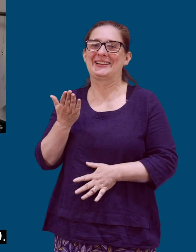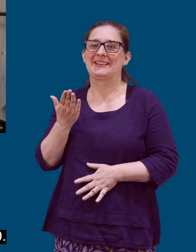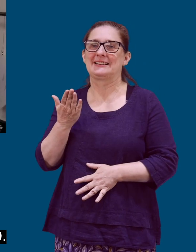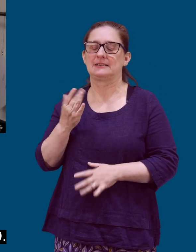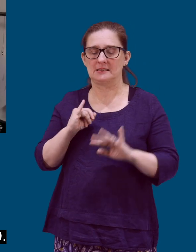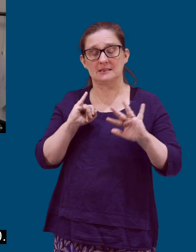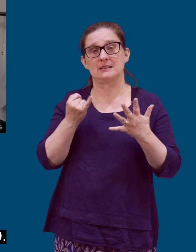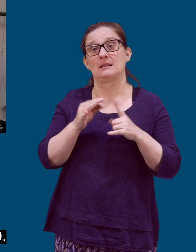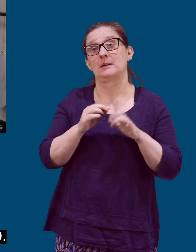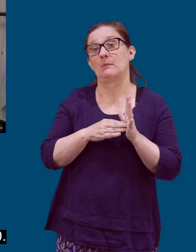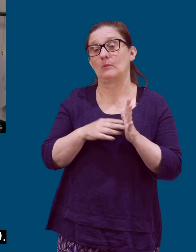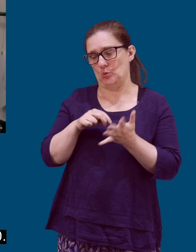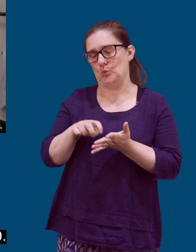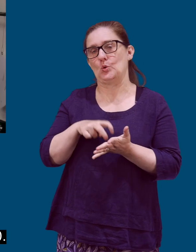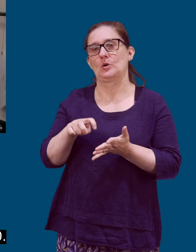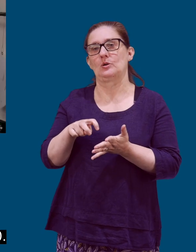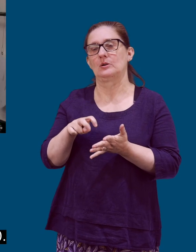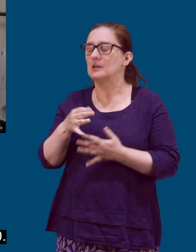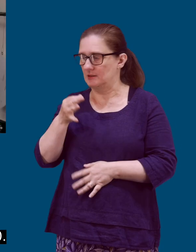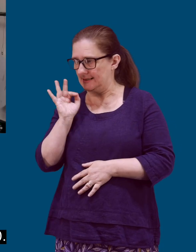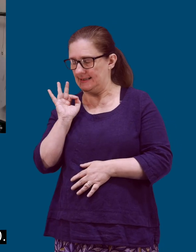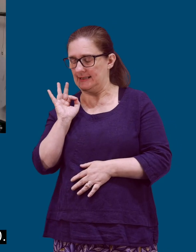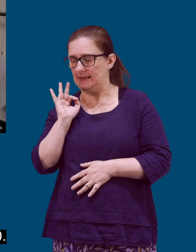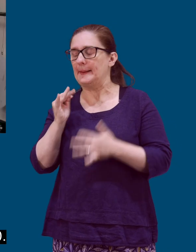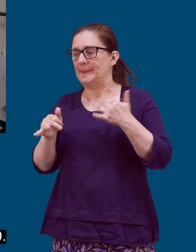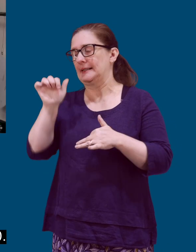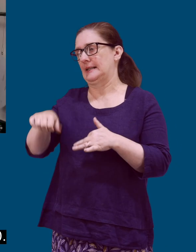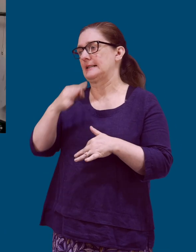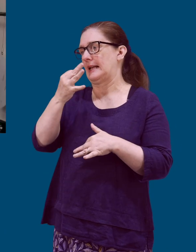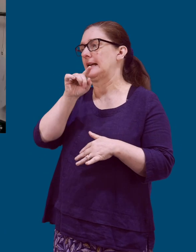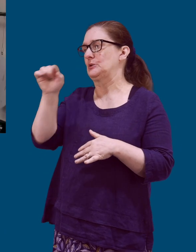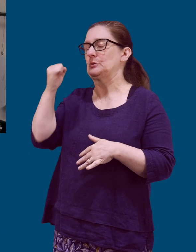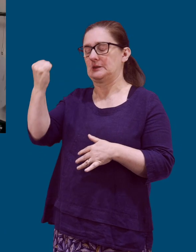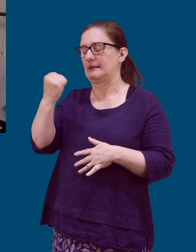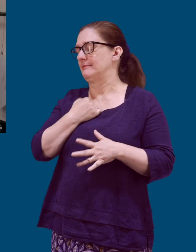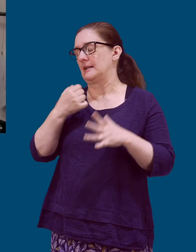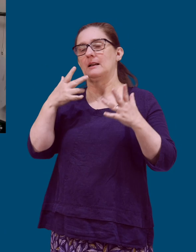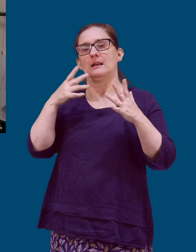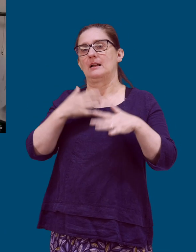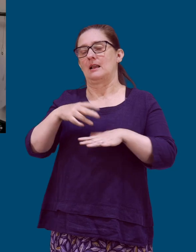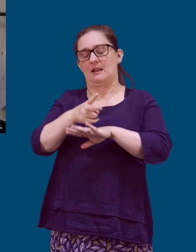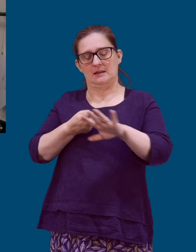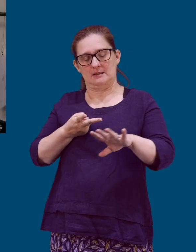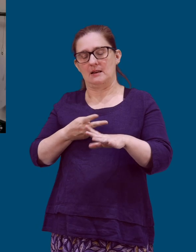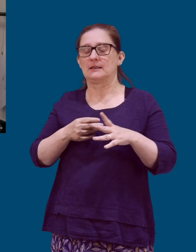6 p.m. walk. Tea. Pain? Yes, level 8 to 10. Lie down, Nick makes tea,